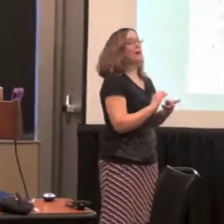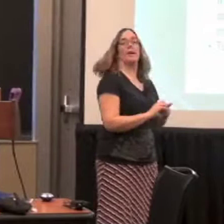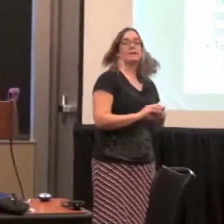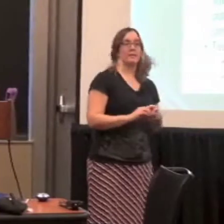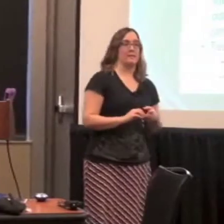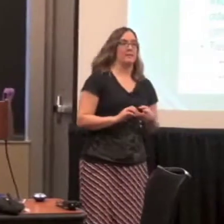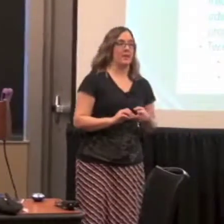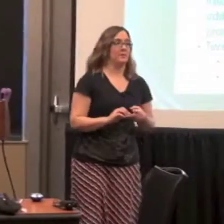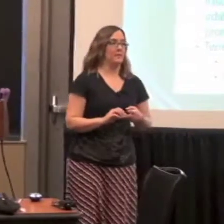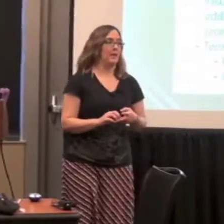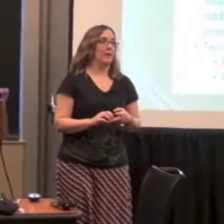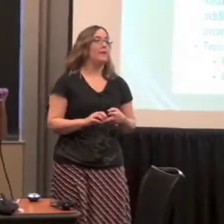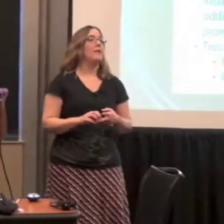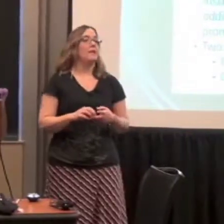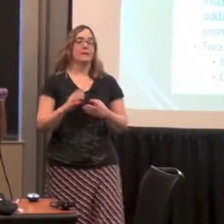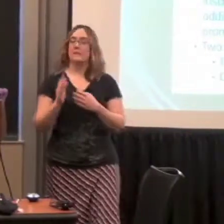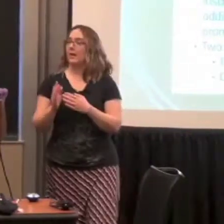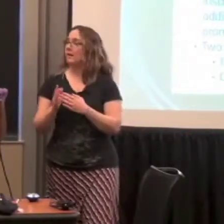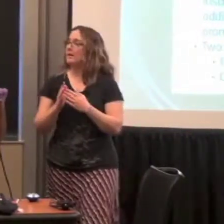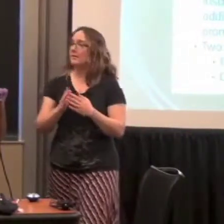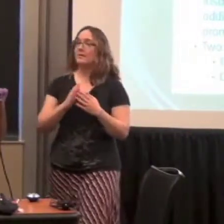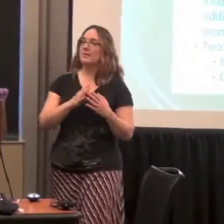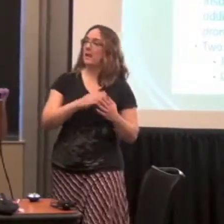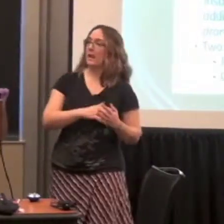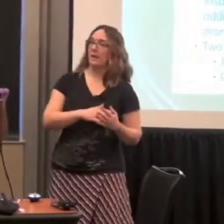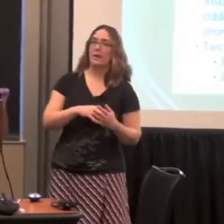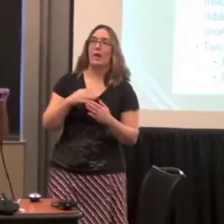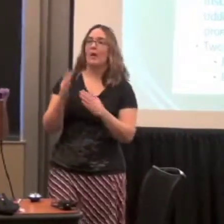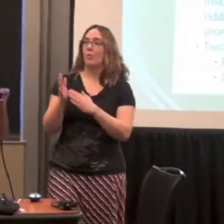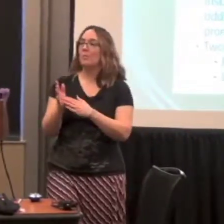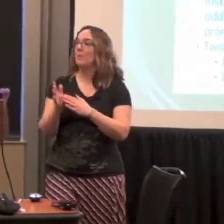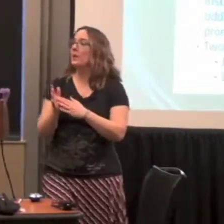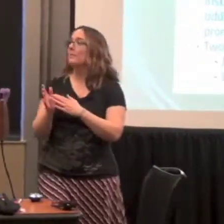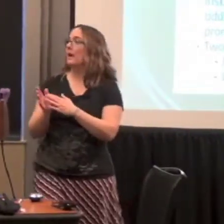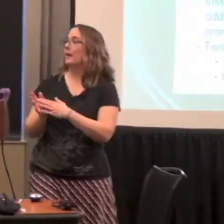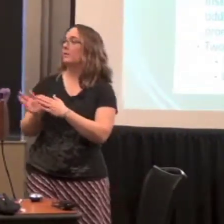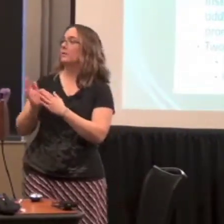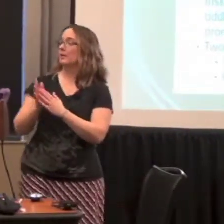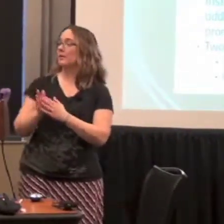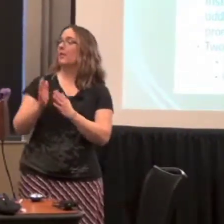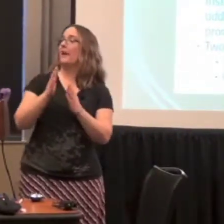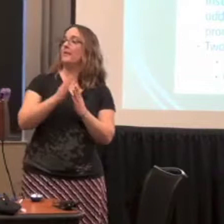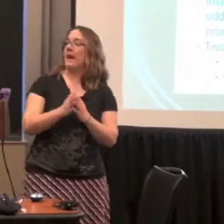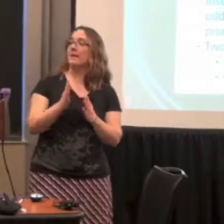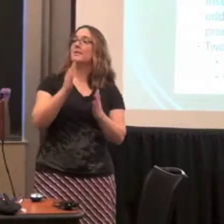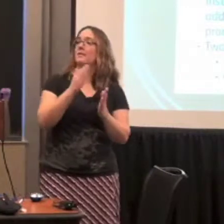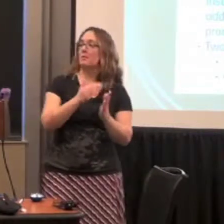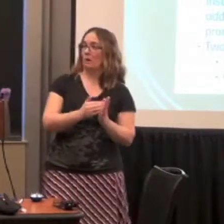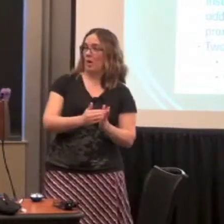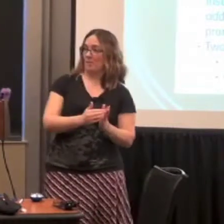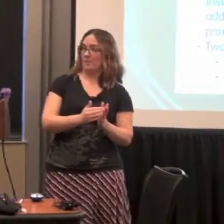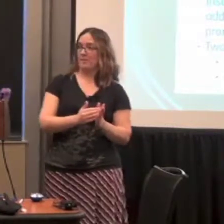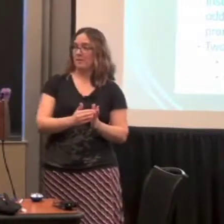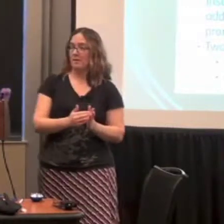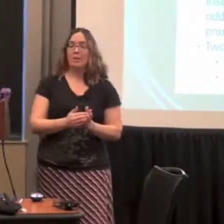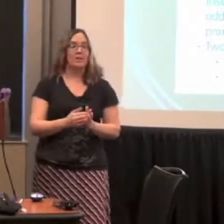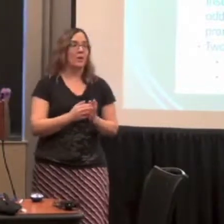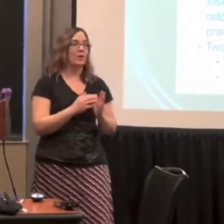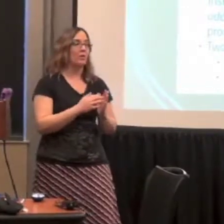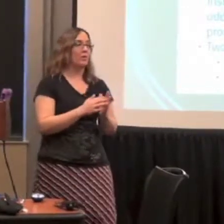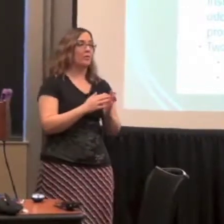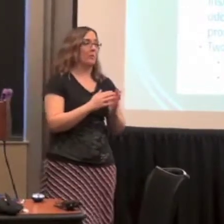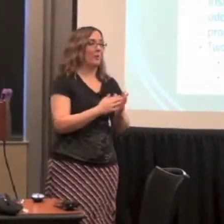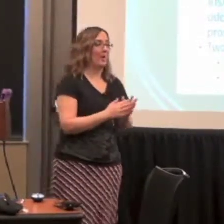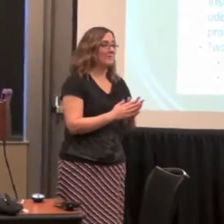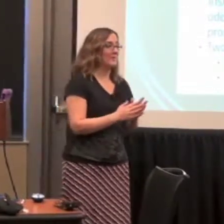or constant time delay. And it's very systematic. At what point am I going to deliver that next prompt? Because